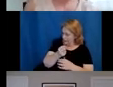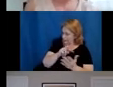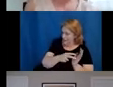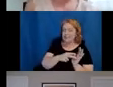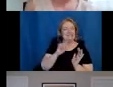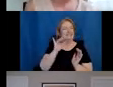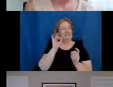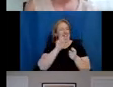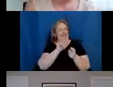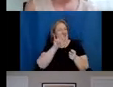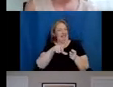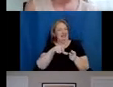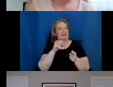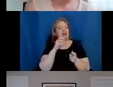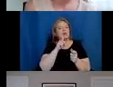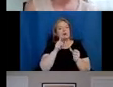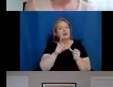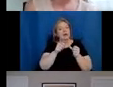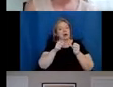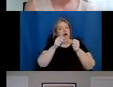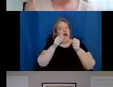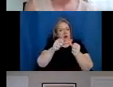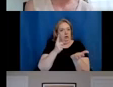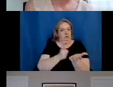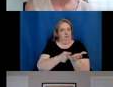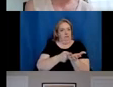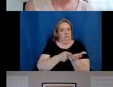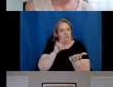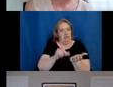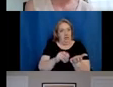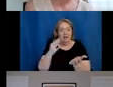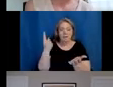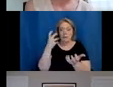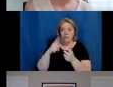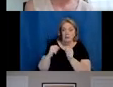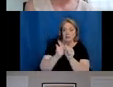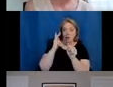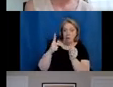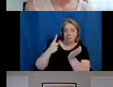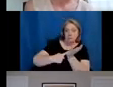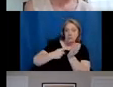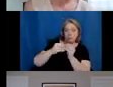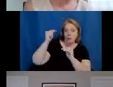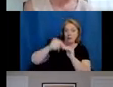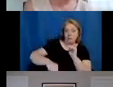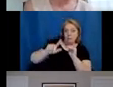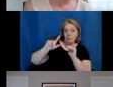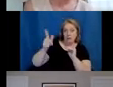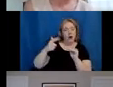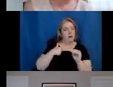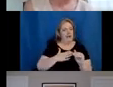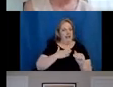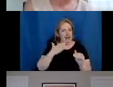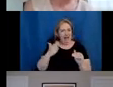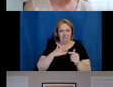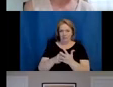Yeah, exactly. So it's an ongoing and evolving conversation. And if someone wants to follow up with me about it more, you know, I'm very happy to